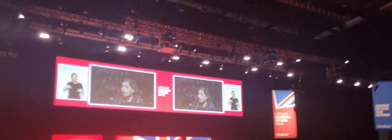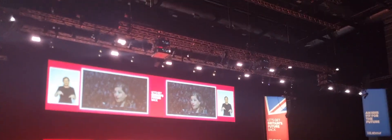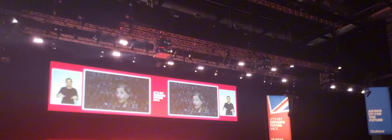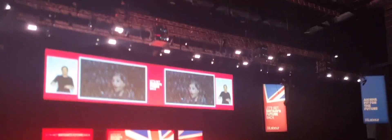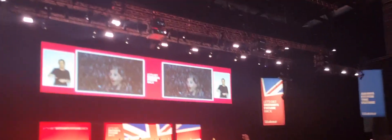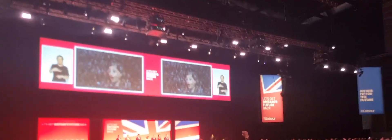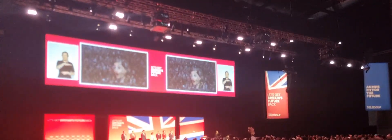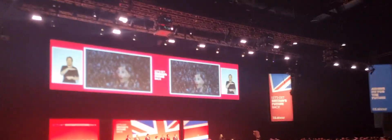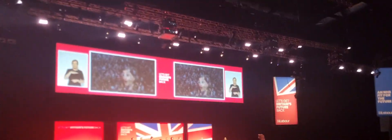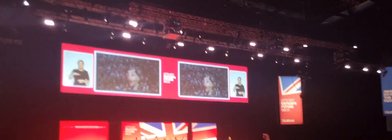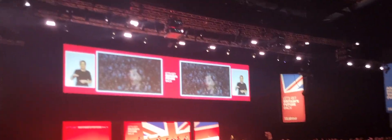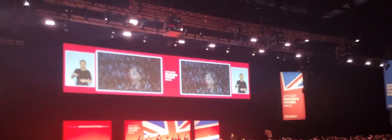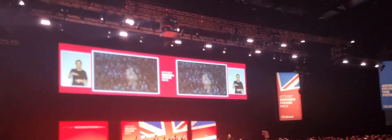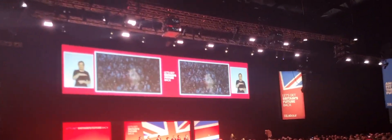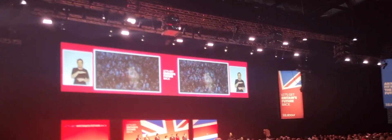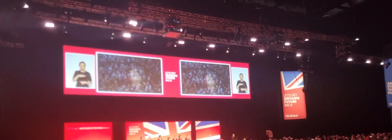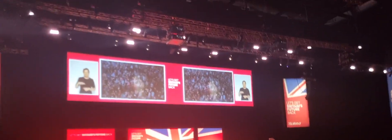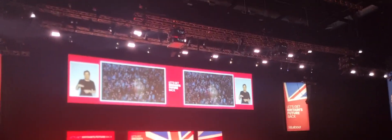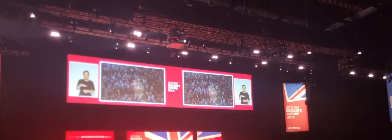pleasant